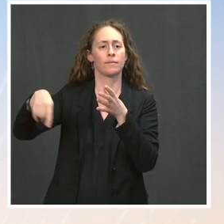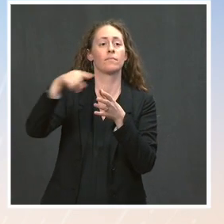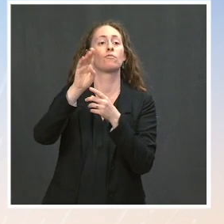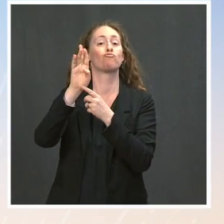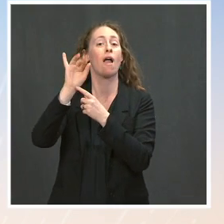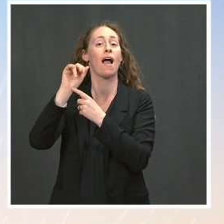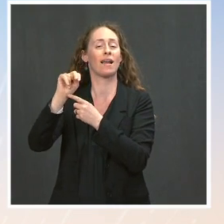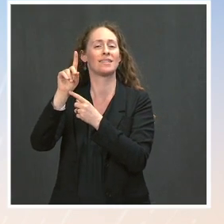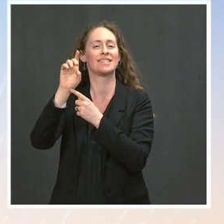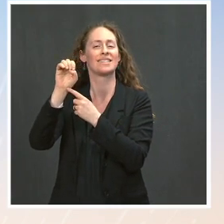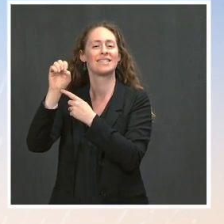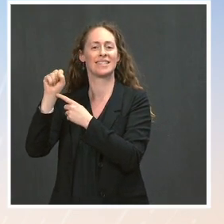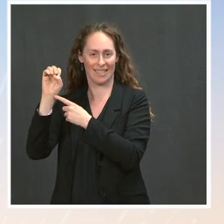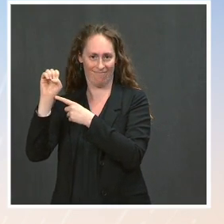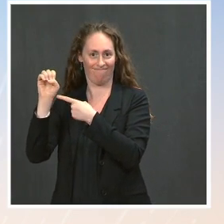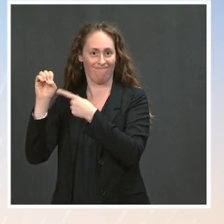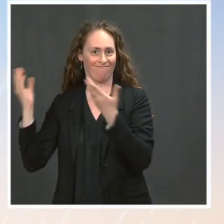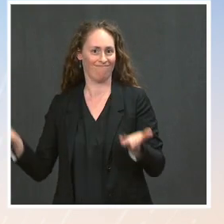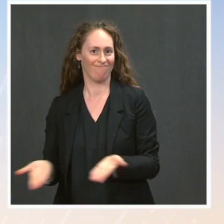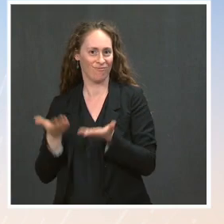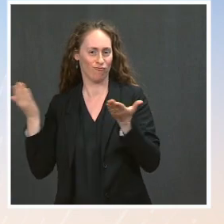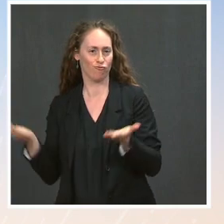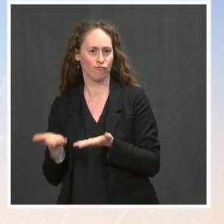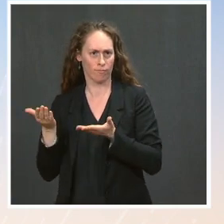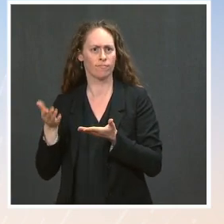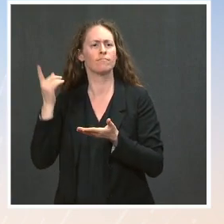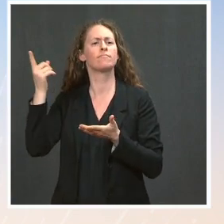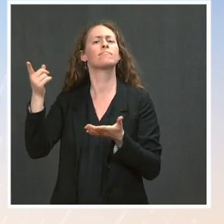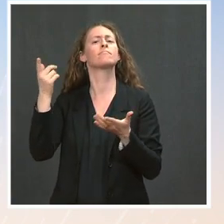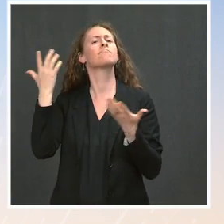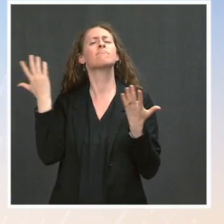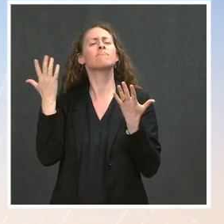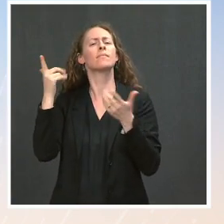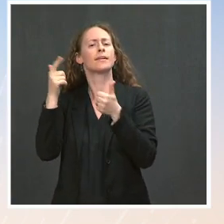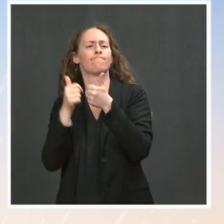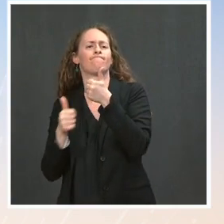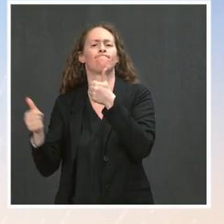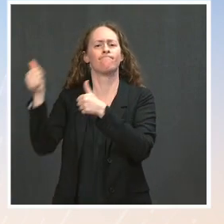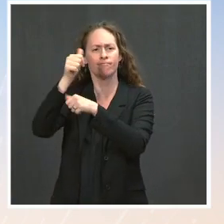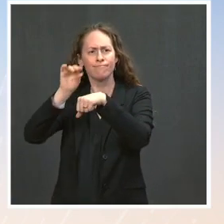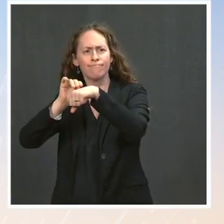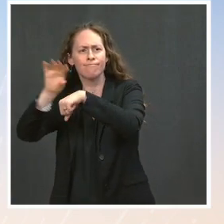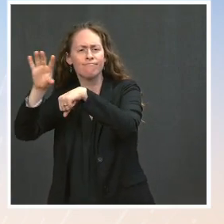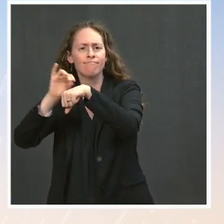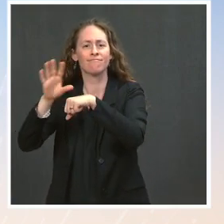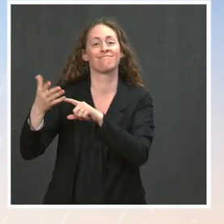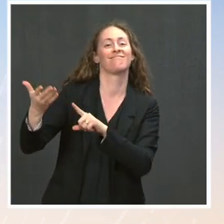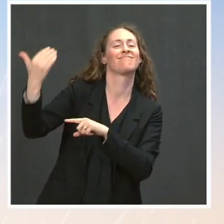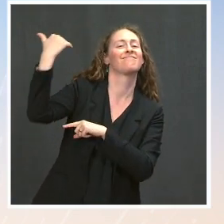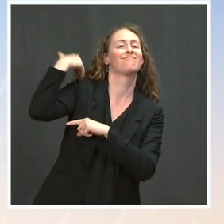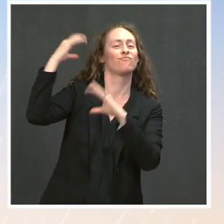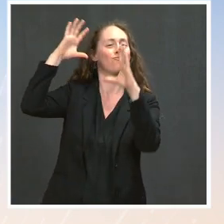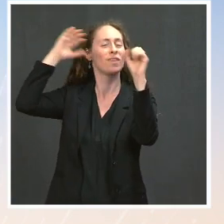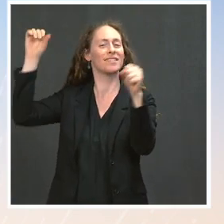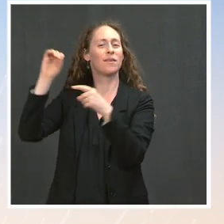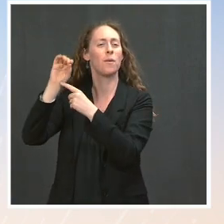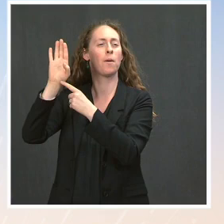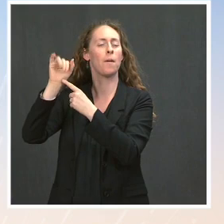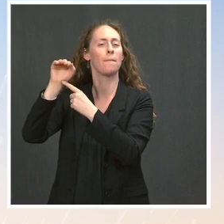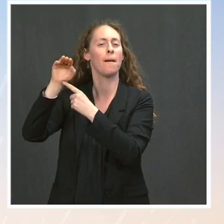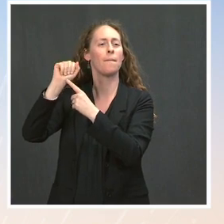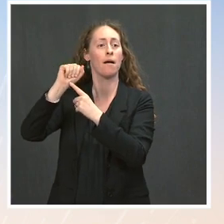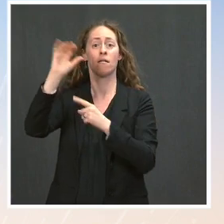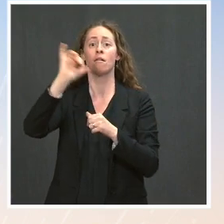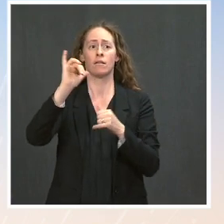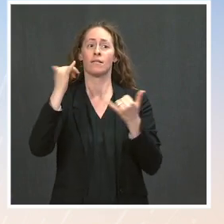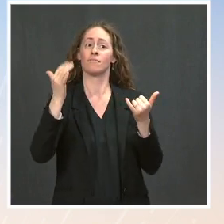will be, as you may know, Brian was senior advisor to President Obama and previously served as acting director of the Office of Management and Budget.